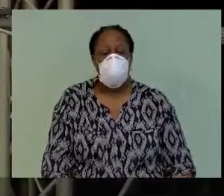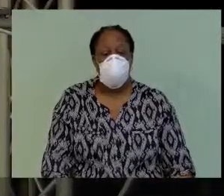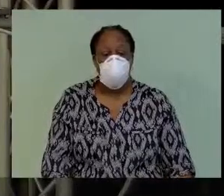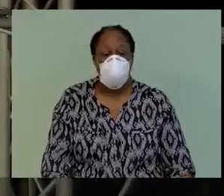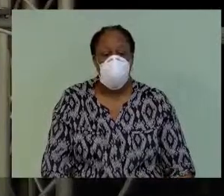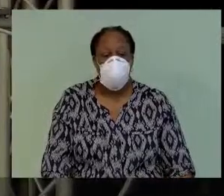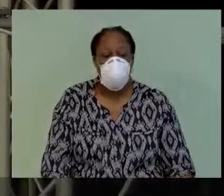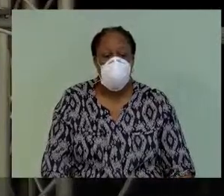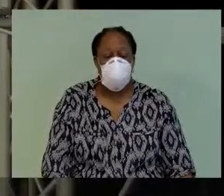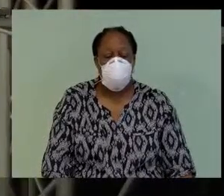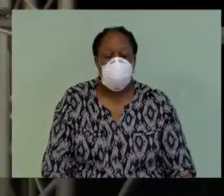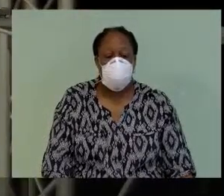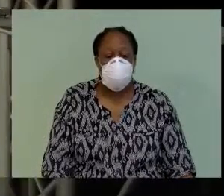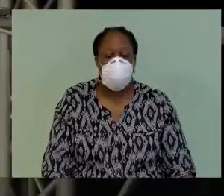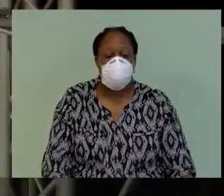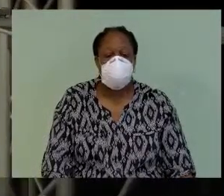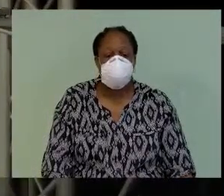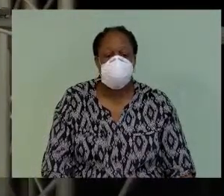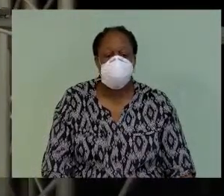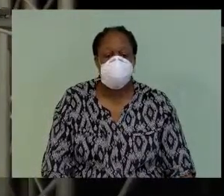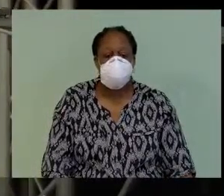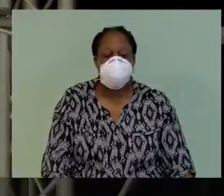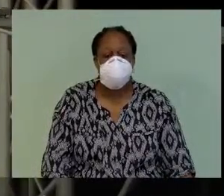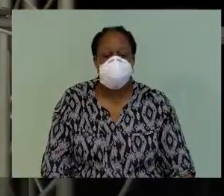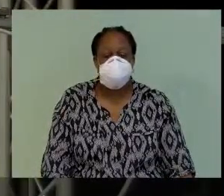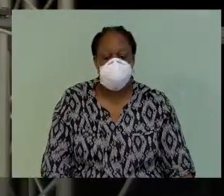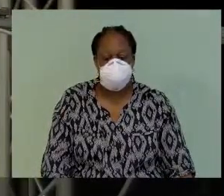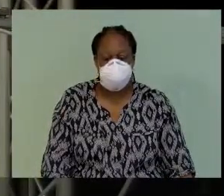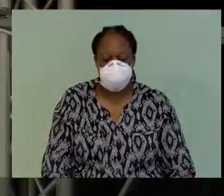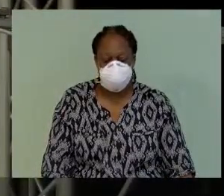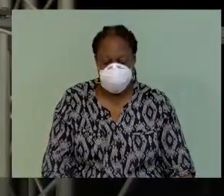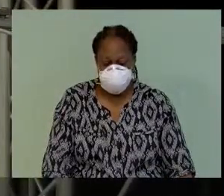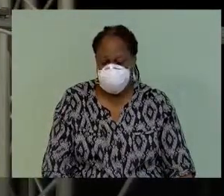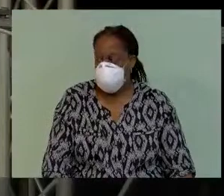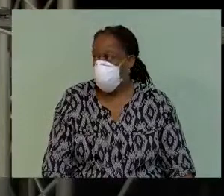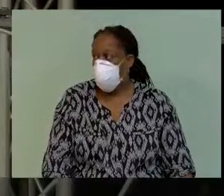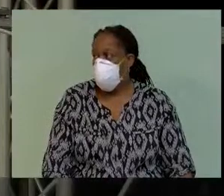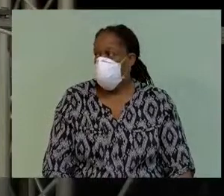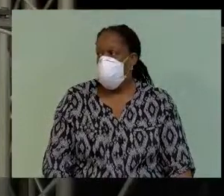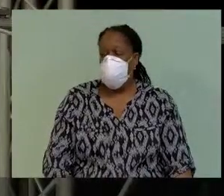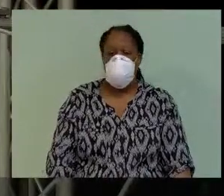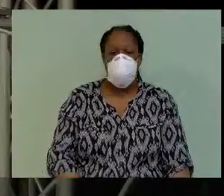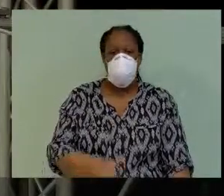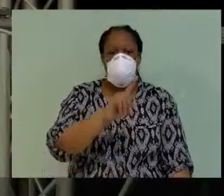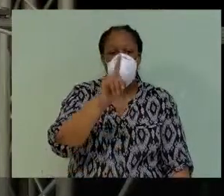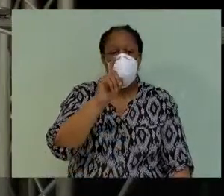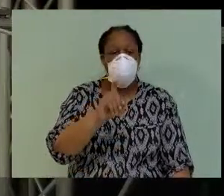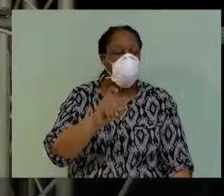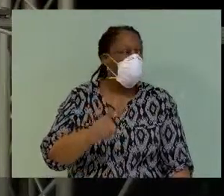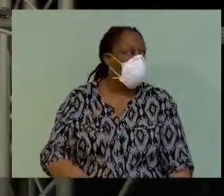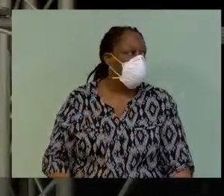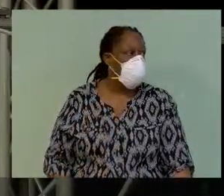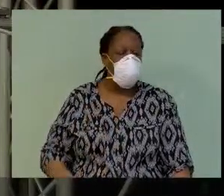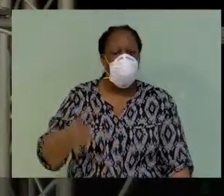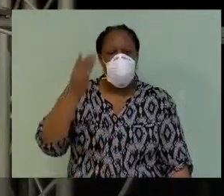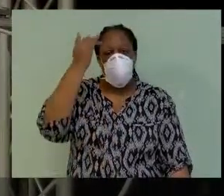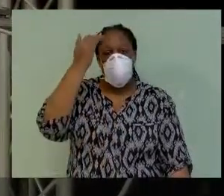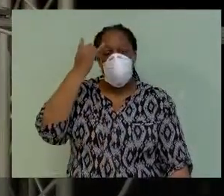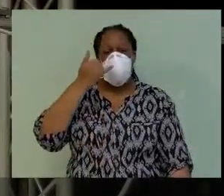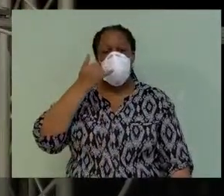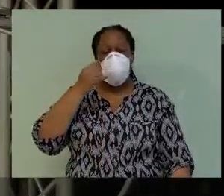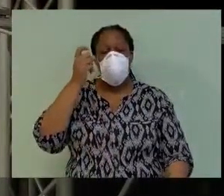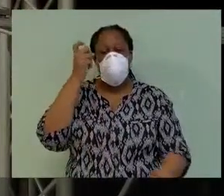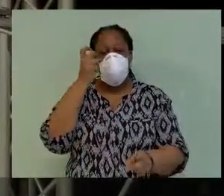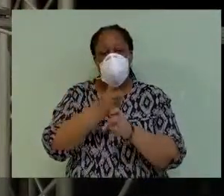I would invite Mr. Samuel to address this question. Why is it so difficult to come